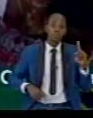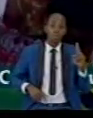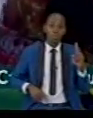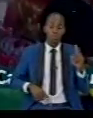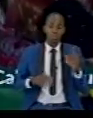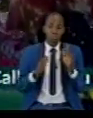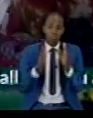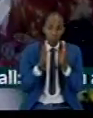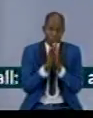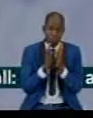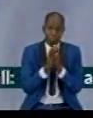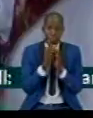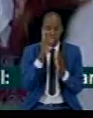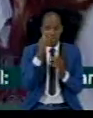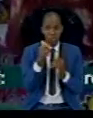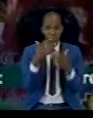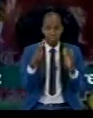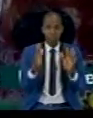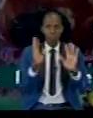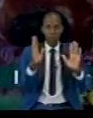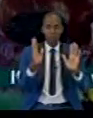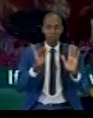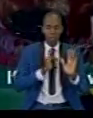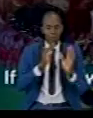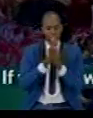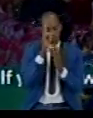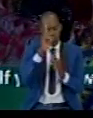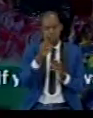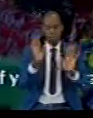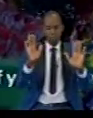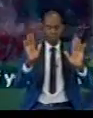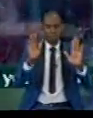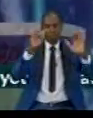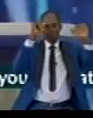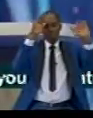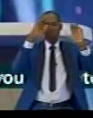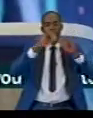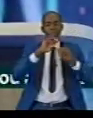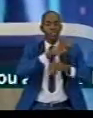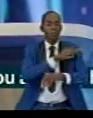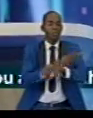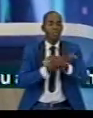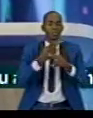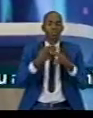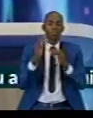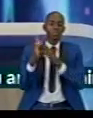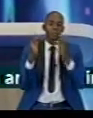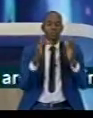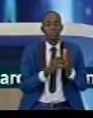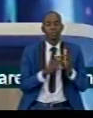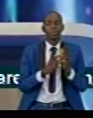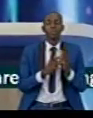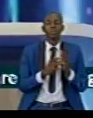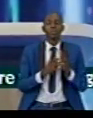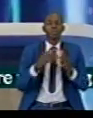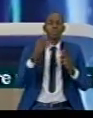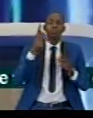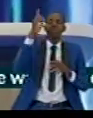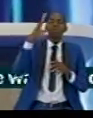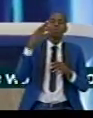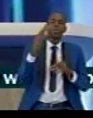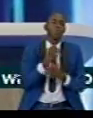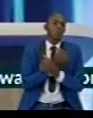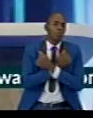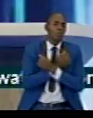forgiveness and salvation. Father, in the mighty name of Jesus, You are a God of love, a God of power,